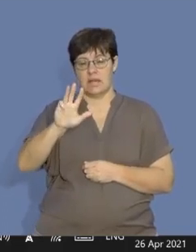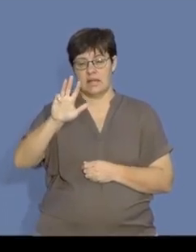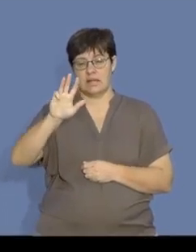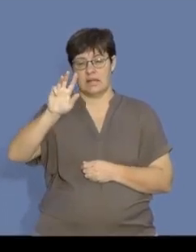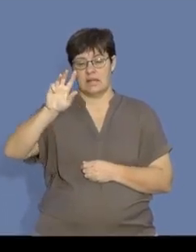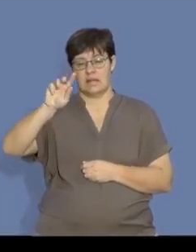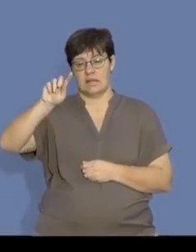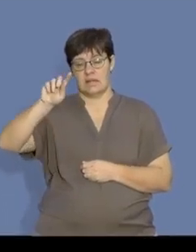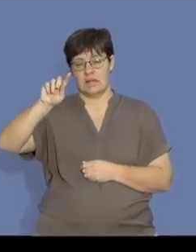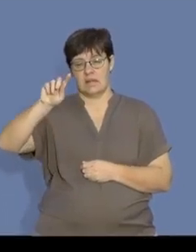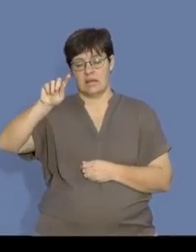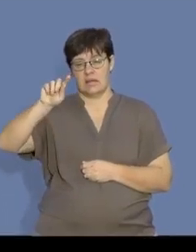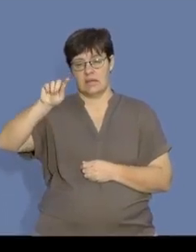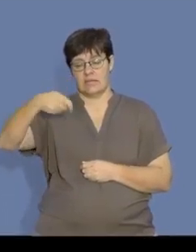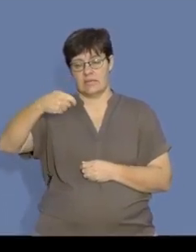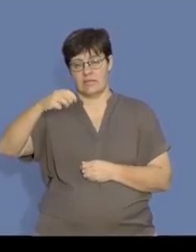1,629,000. So